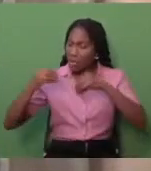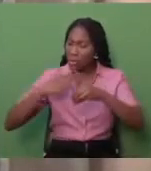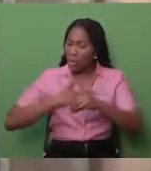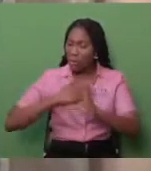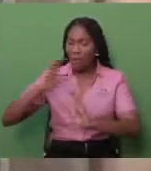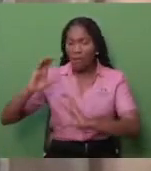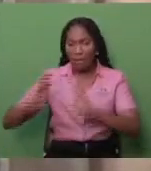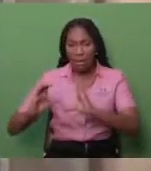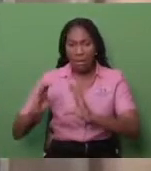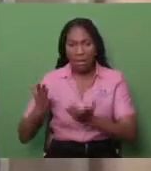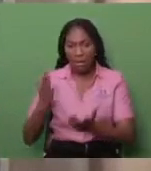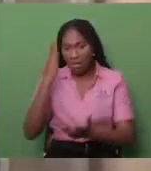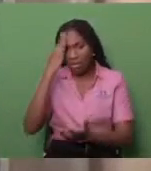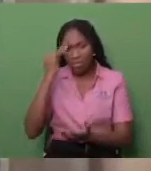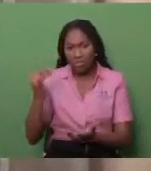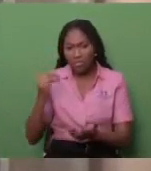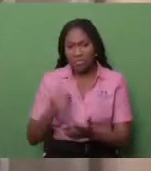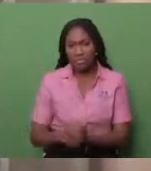turn now to another